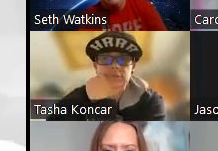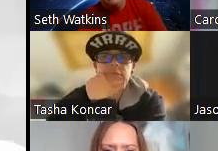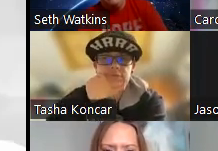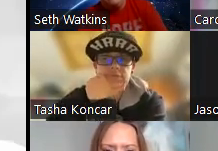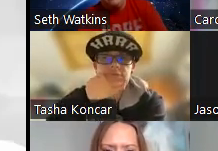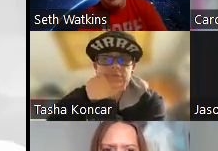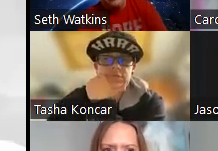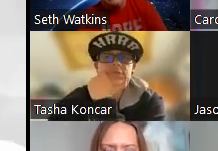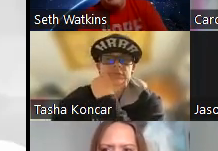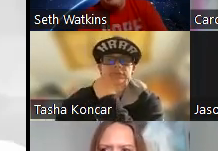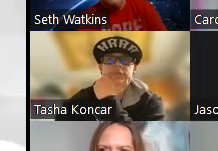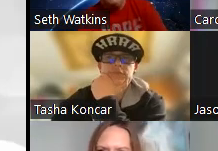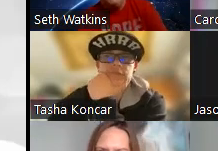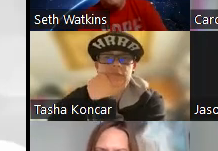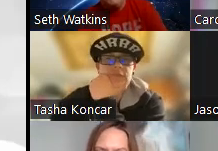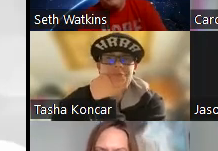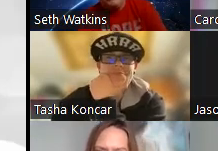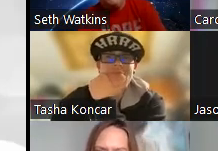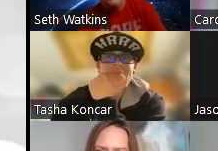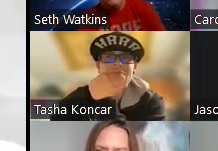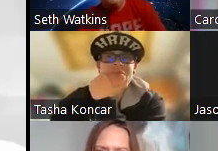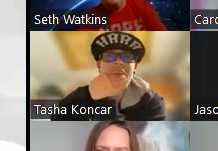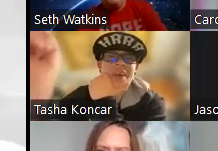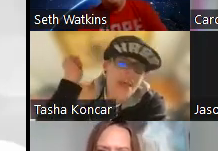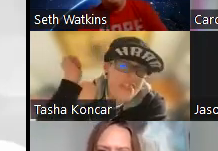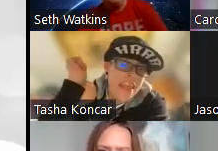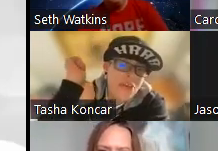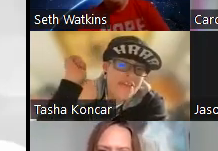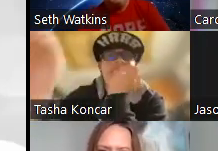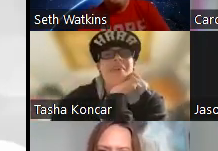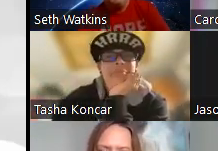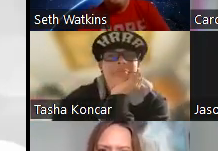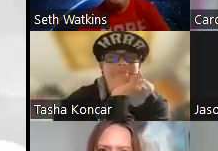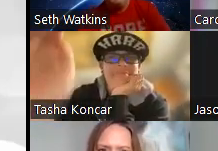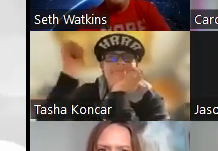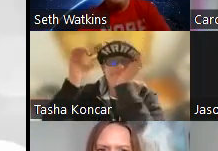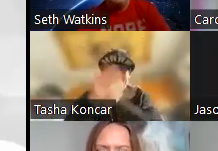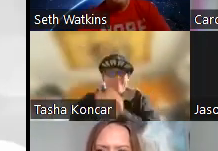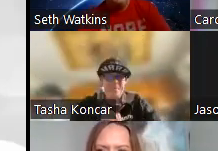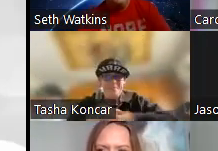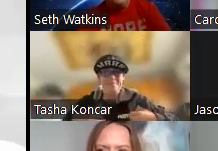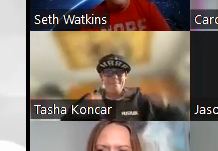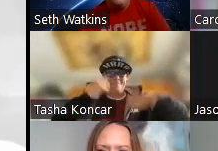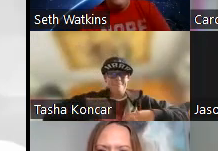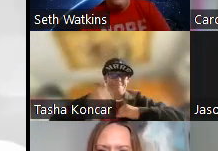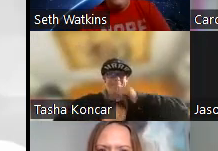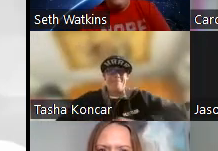than the loudmouths like me. So. Ditto. Thank you, Seth. I appreciate that, Seth. So